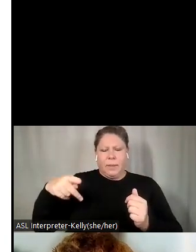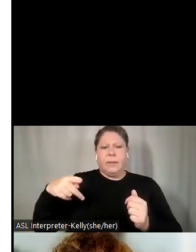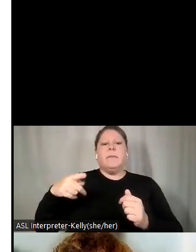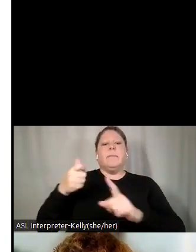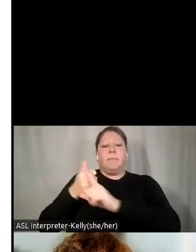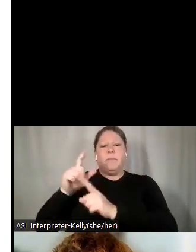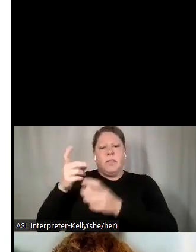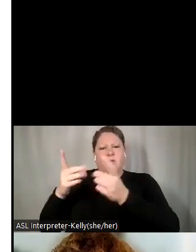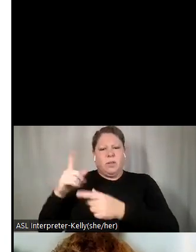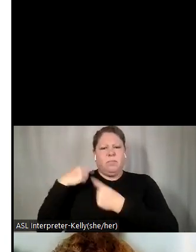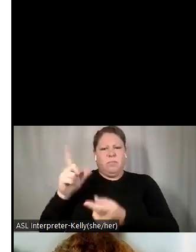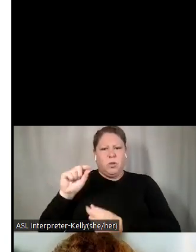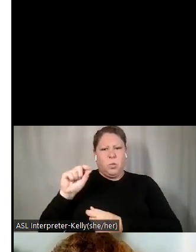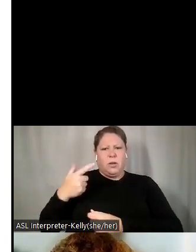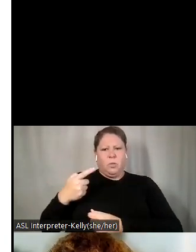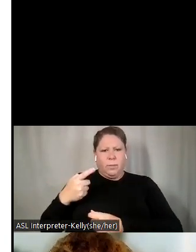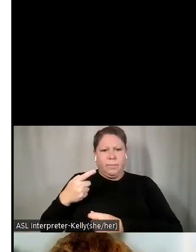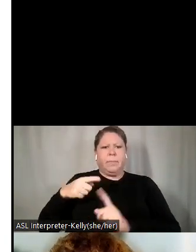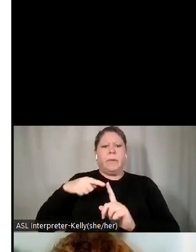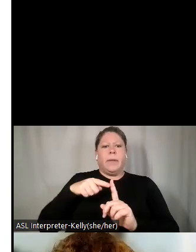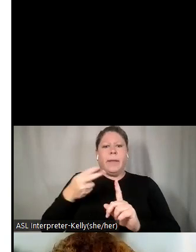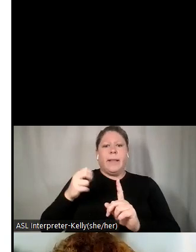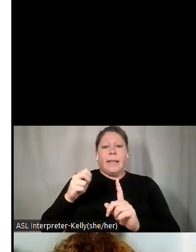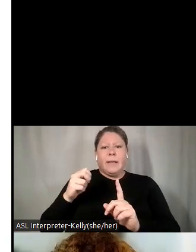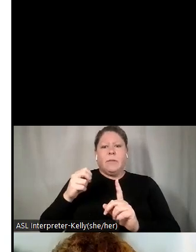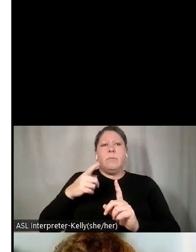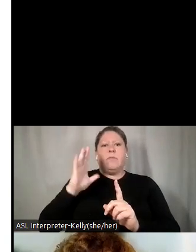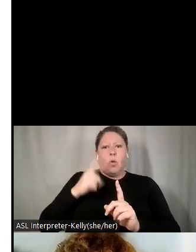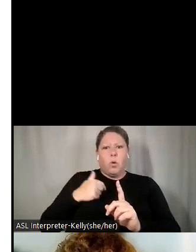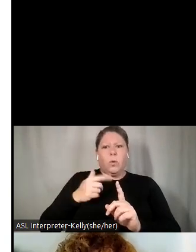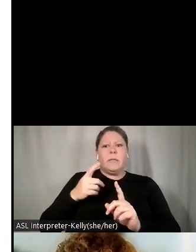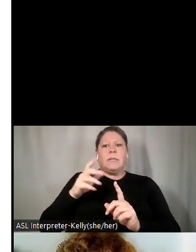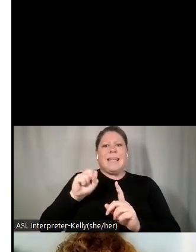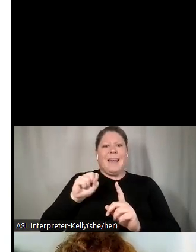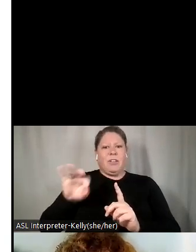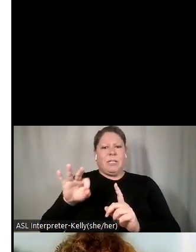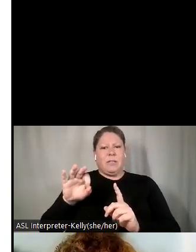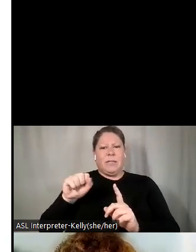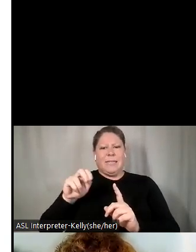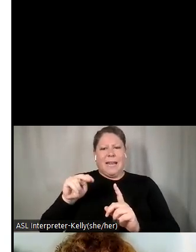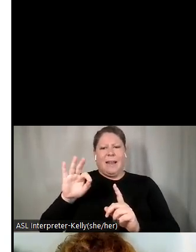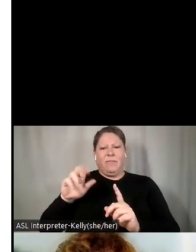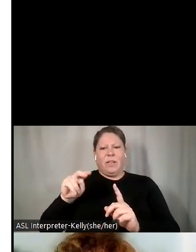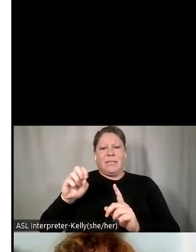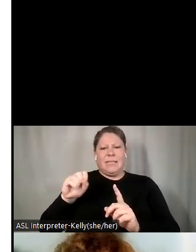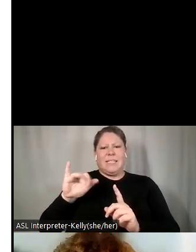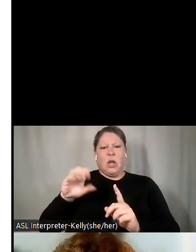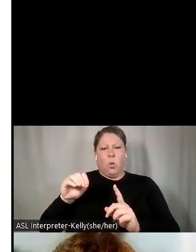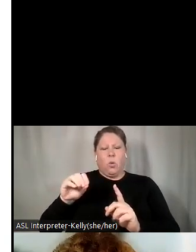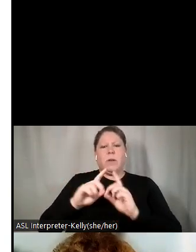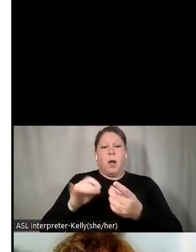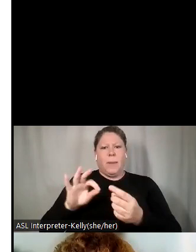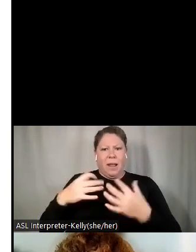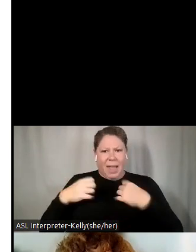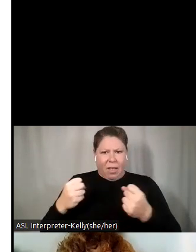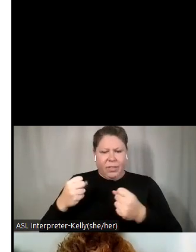to lean when he was the director of the San Francisco Department of Public Health. So he brought all of that lean leadership with him. He's a fantastic lean